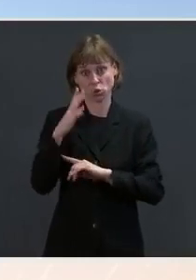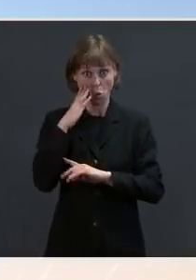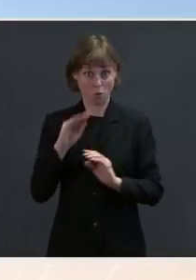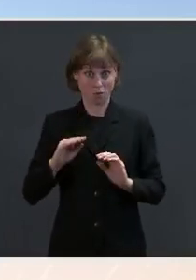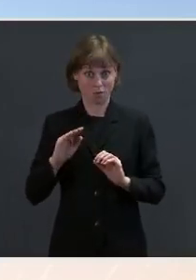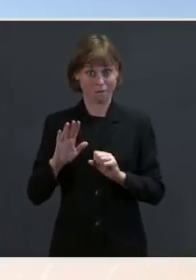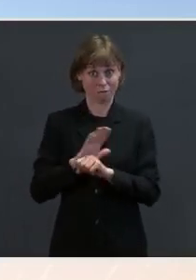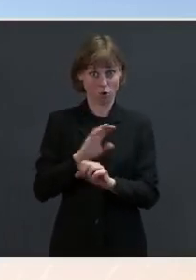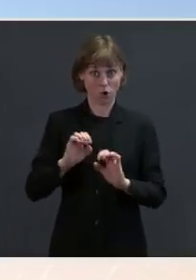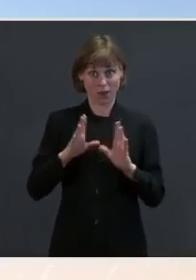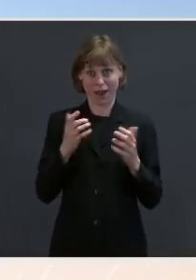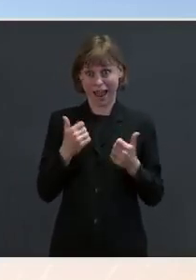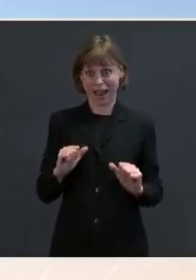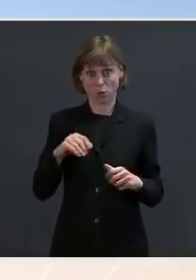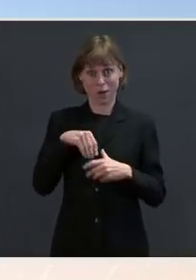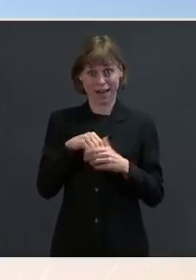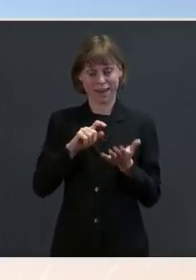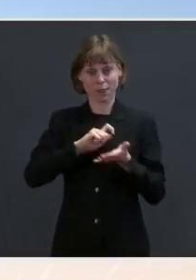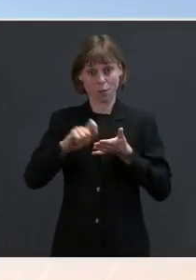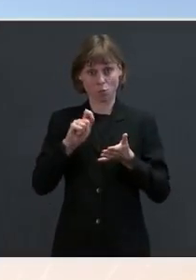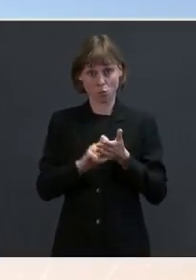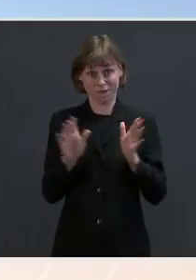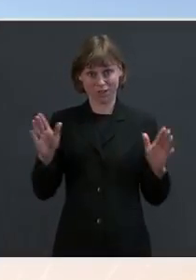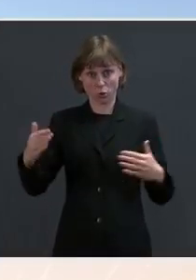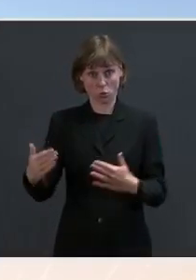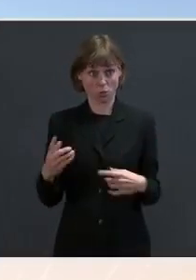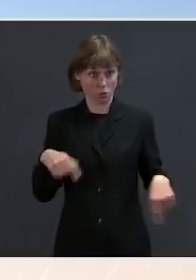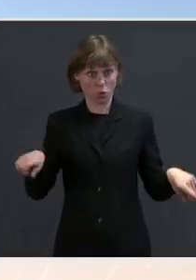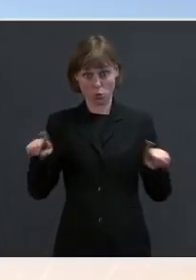in the briefing room as a part of the briefing room pool is not